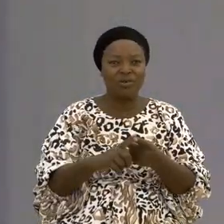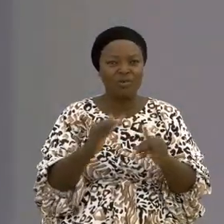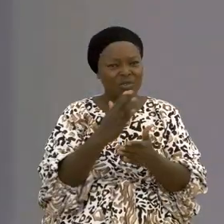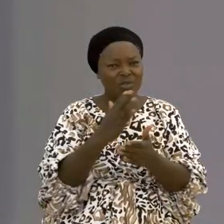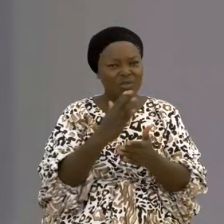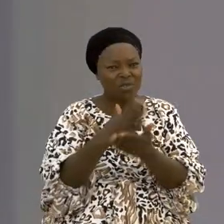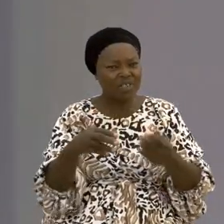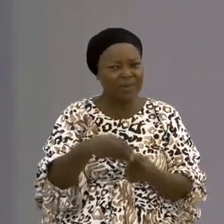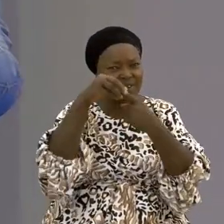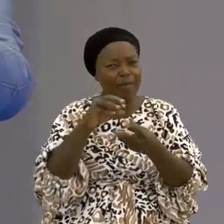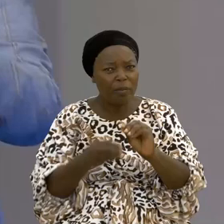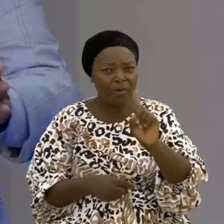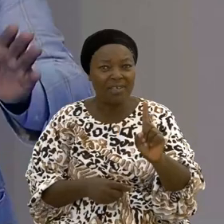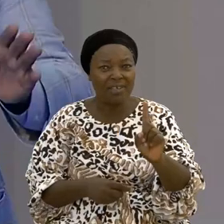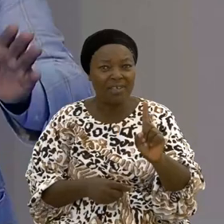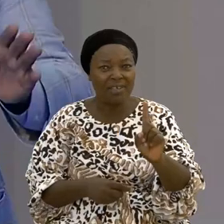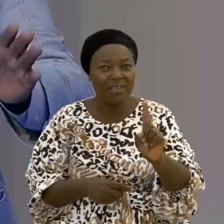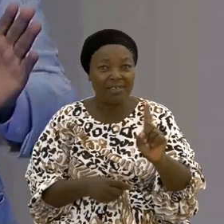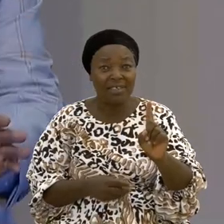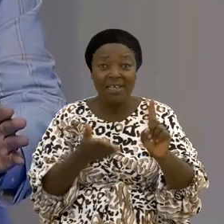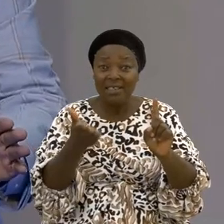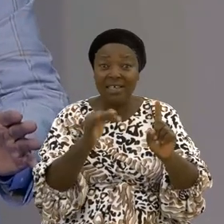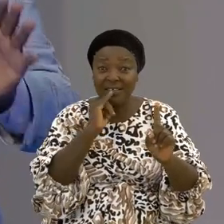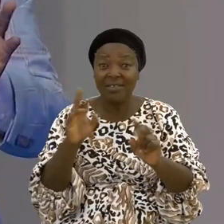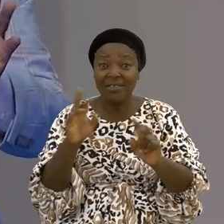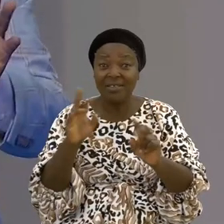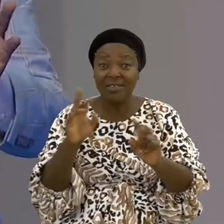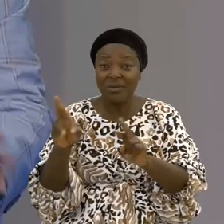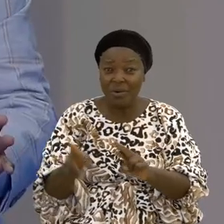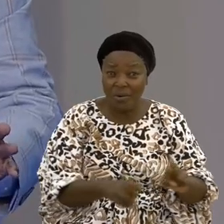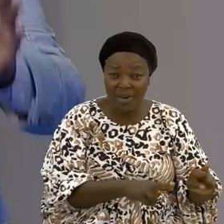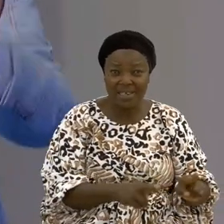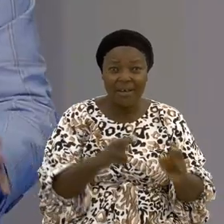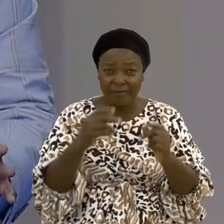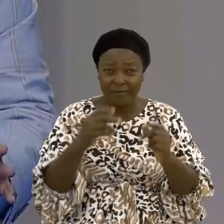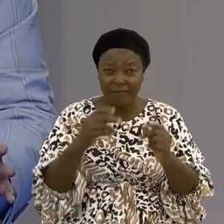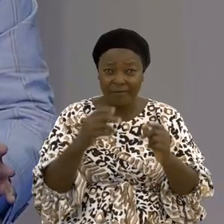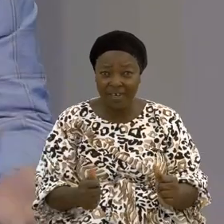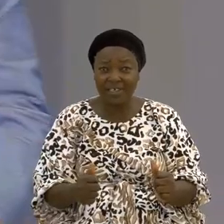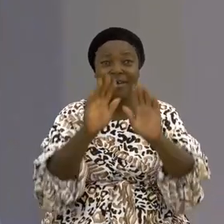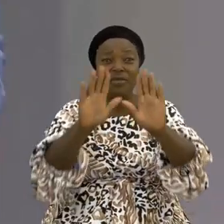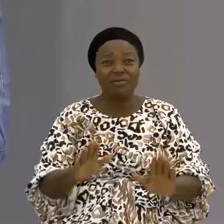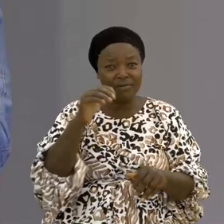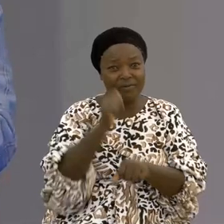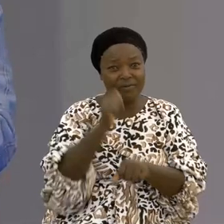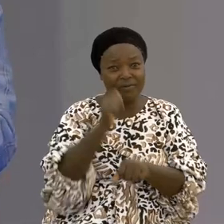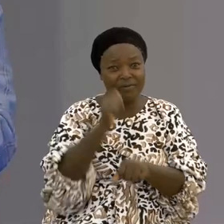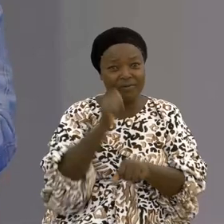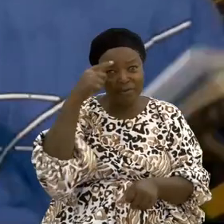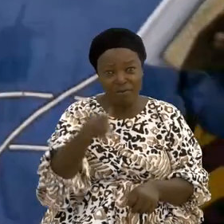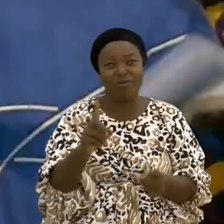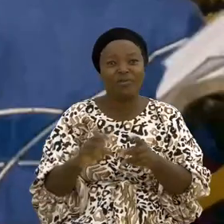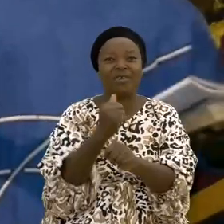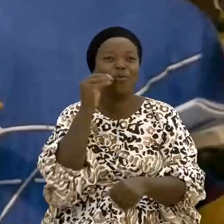something special. Number one, there is ready, immediate miracle for you to carry away.